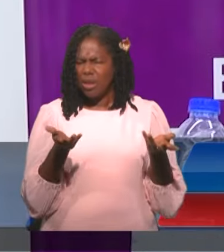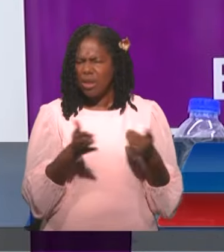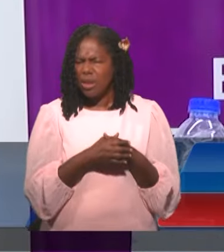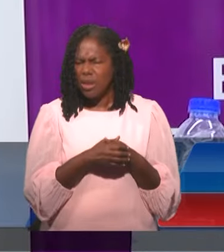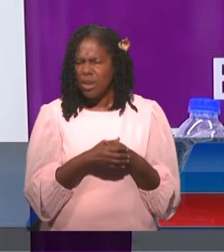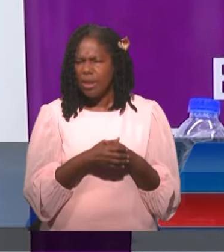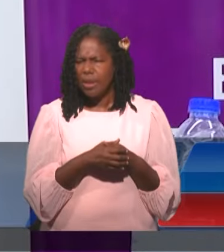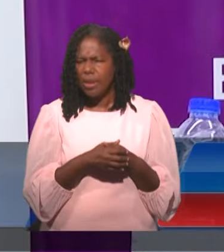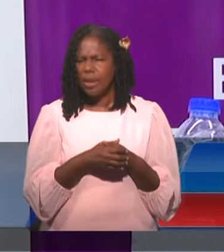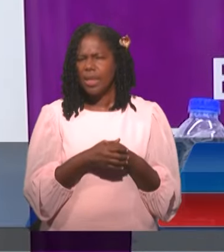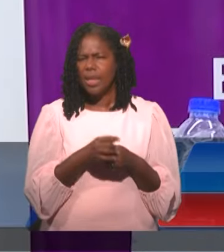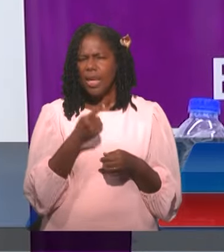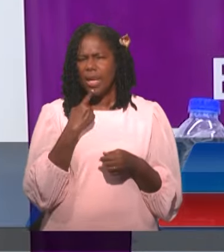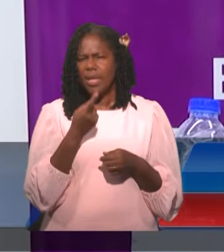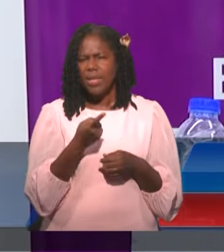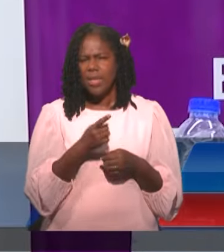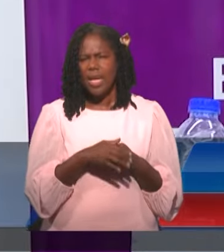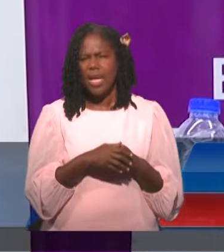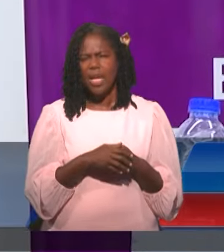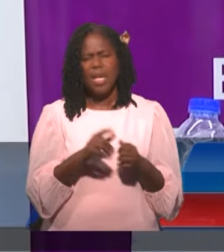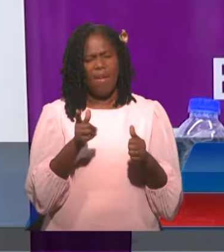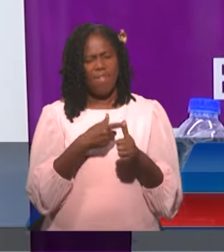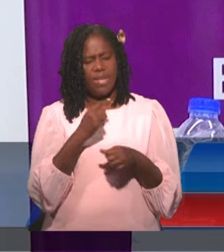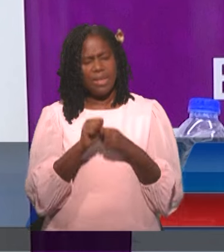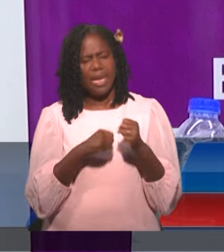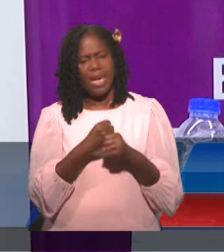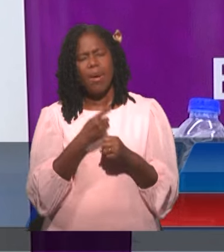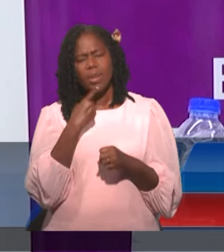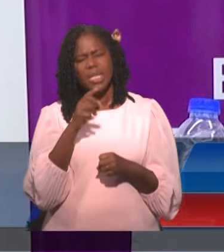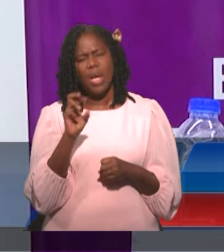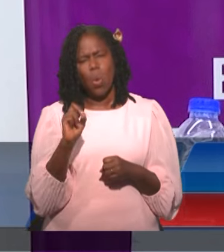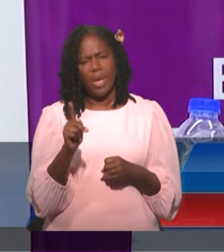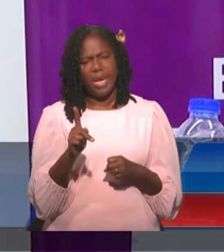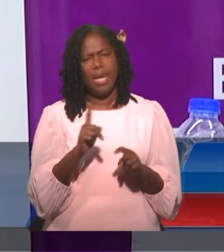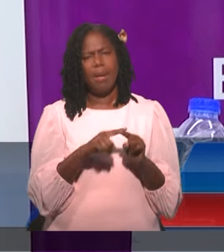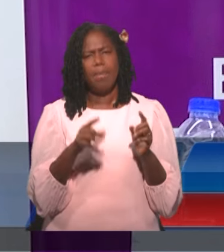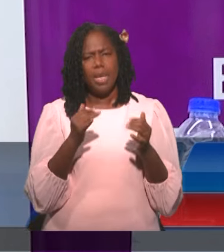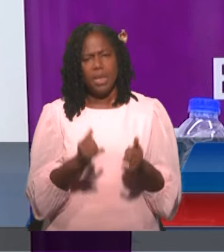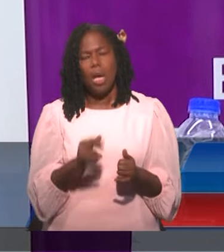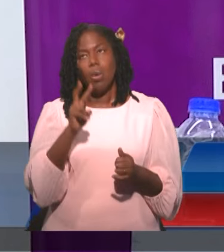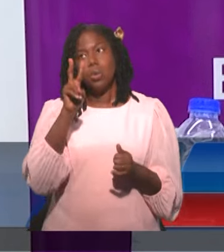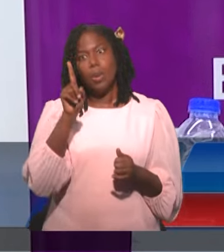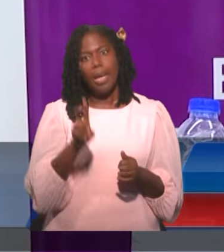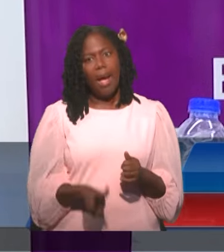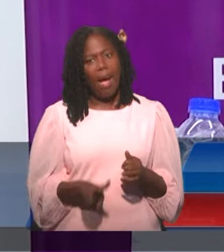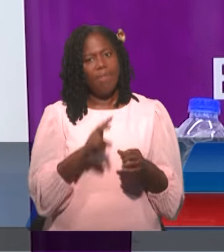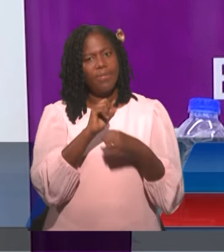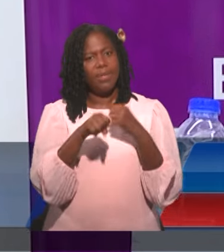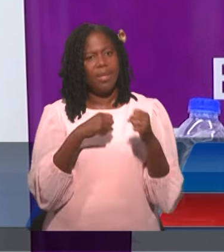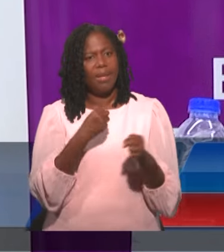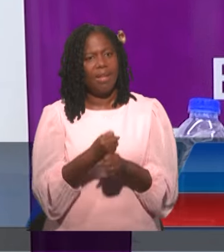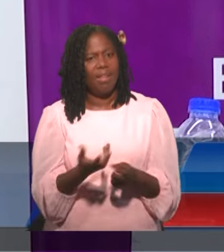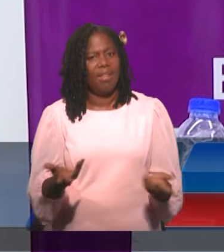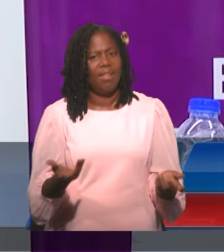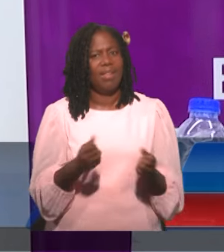I would have bought that in the first year of them coming in, but now you're 2.5 years